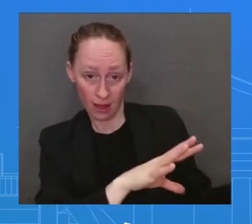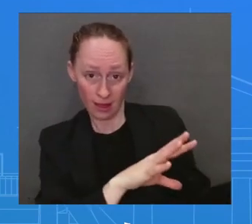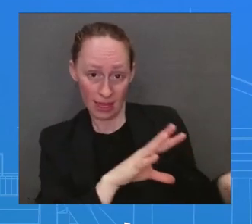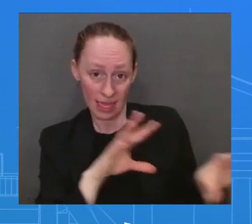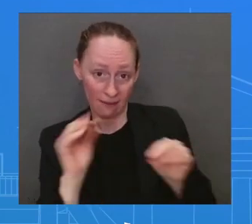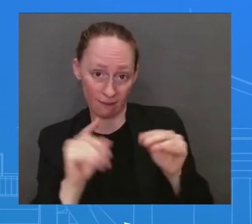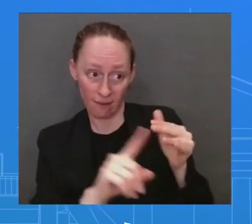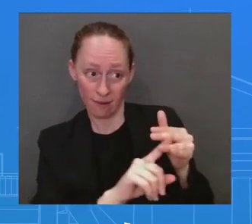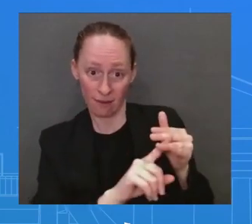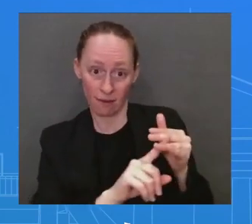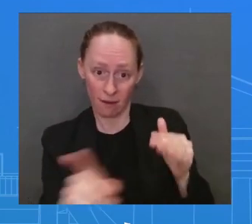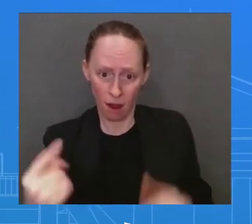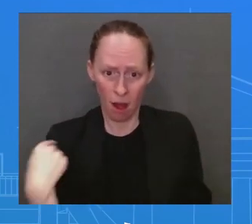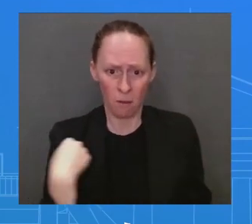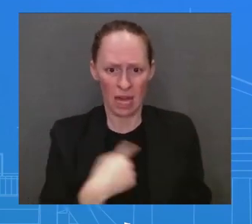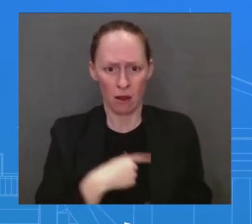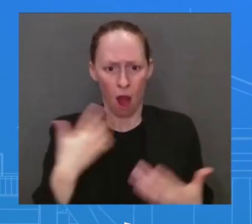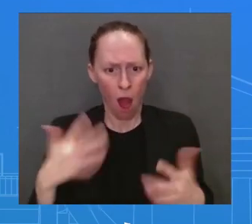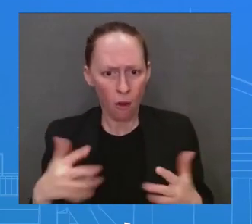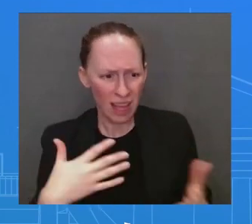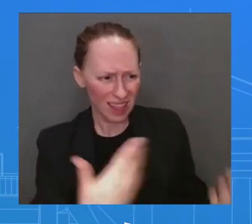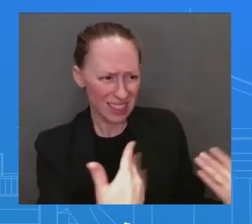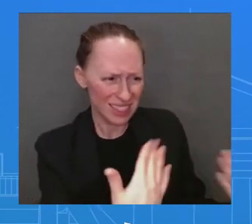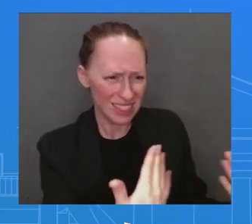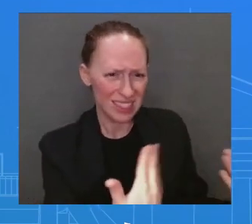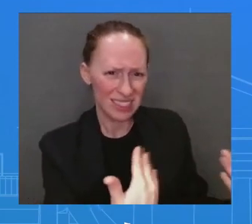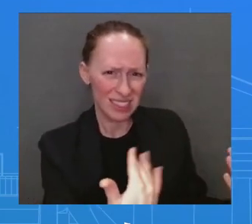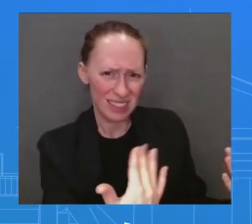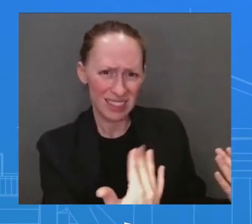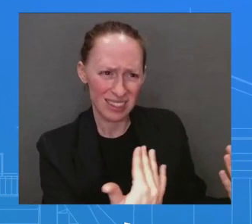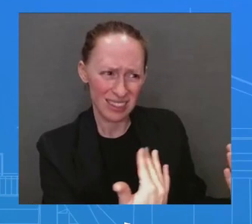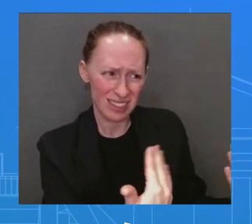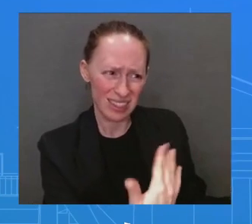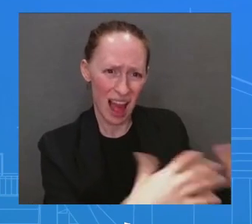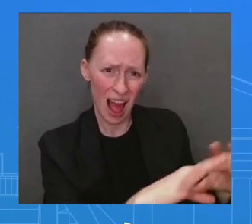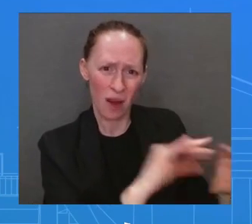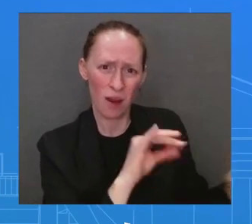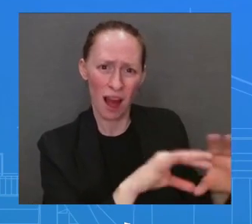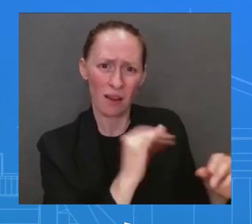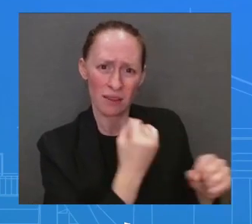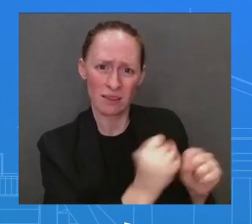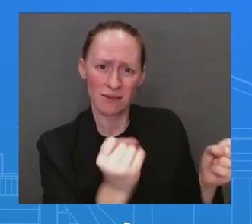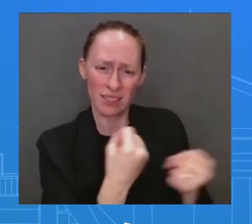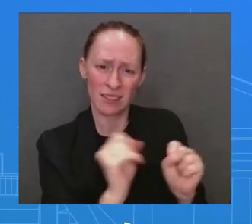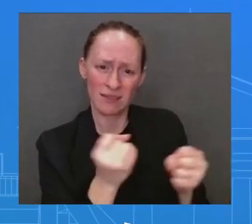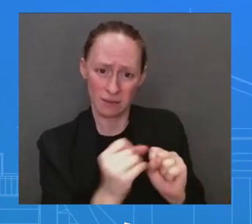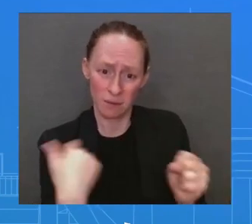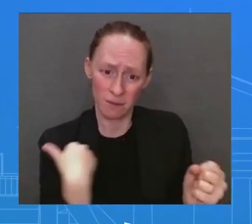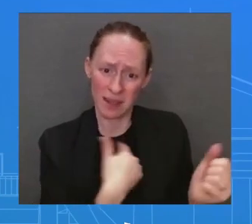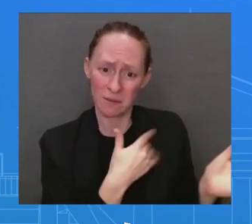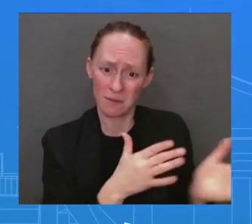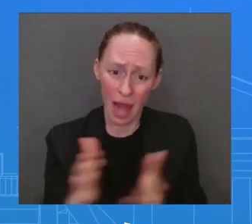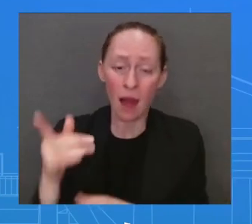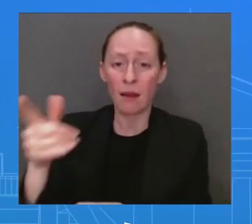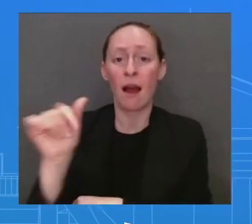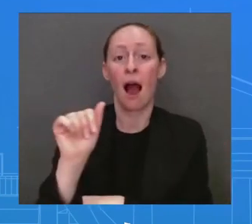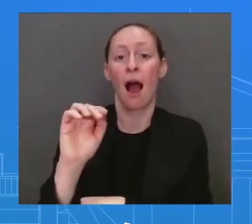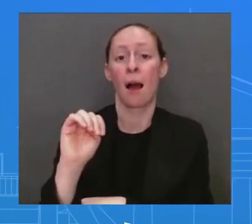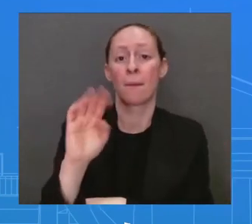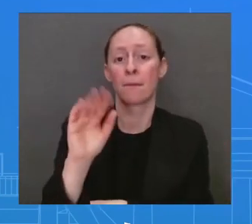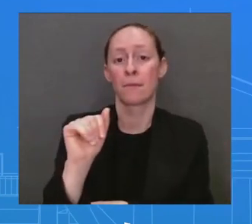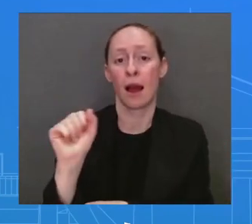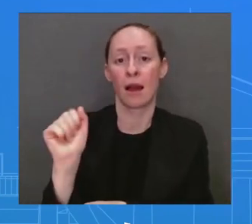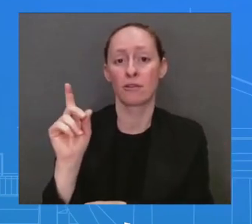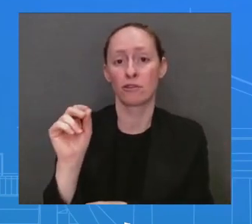Americans out of Gaza. Ambassador Satterfield was appointed for that purpose, well, also to get humanitarian assistance in, and we're doing that.